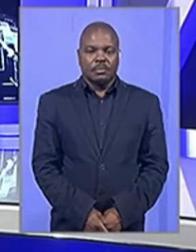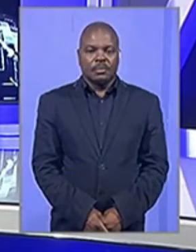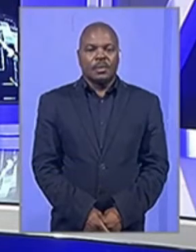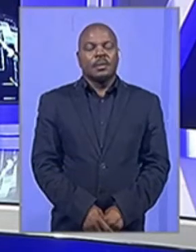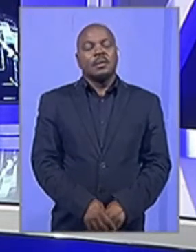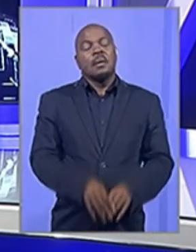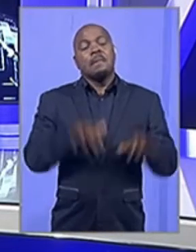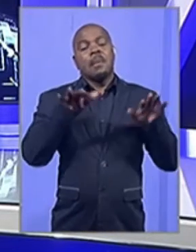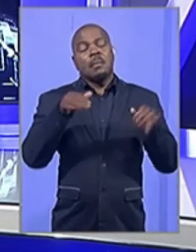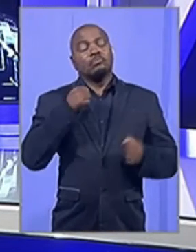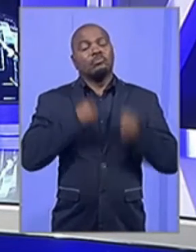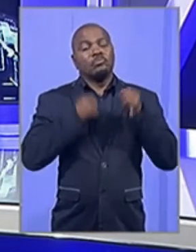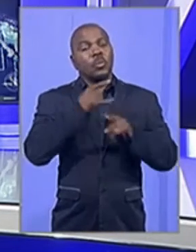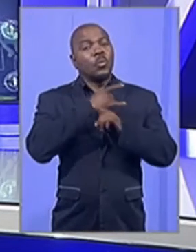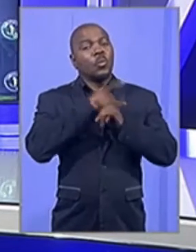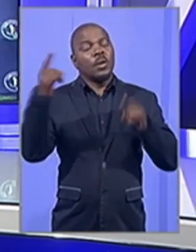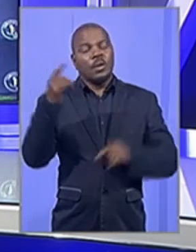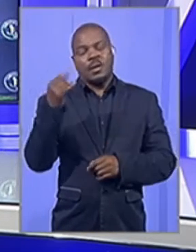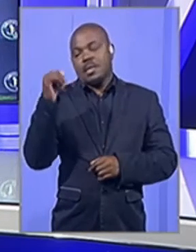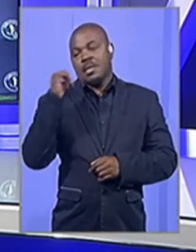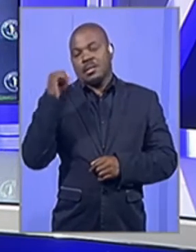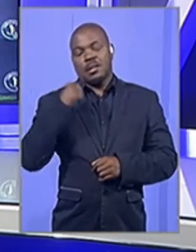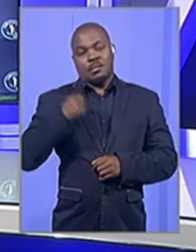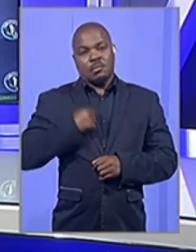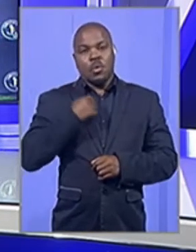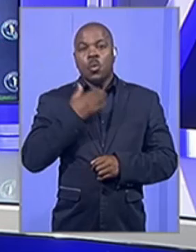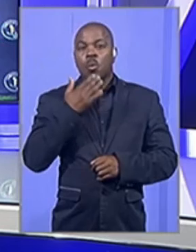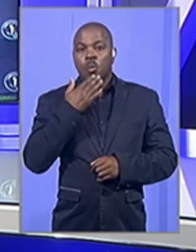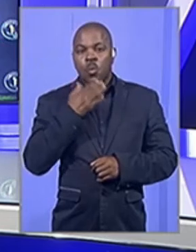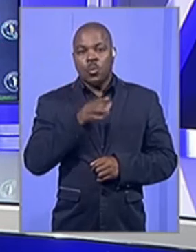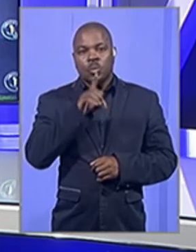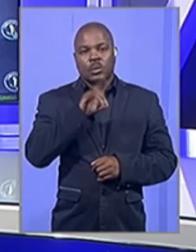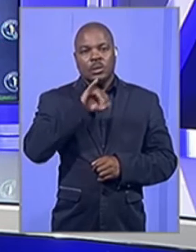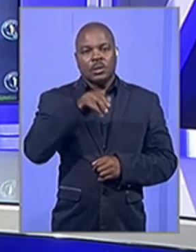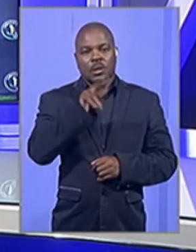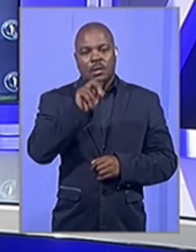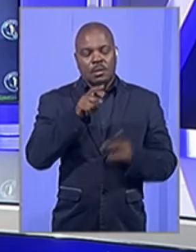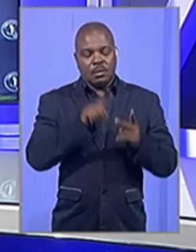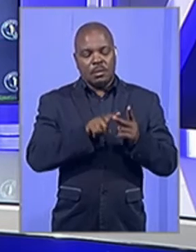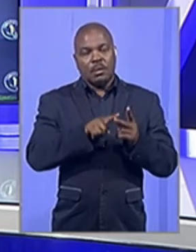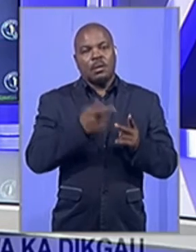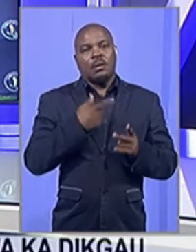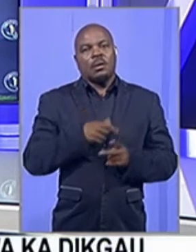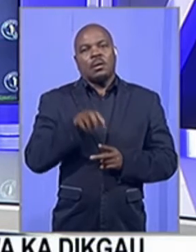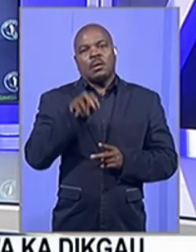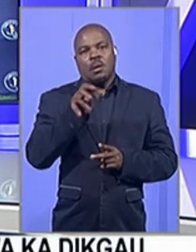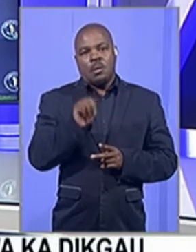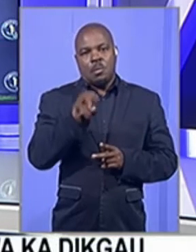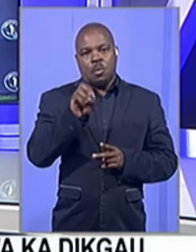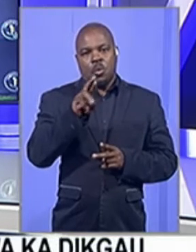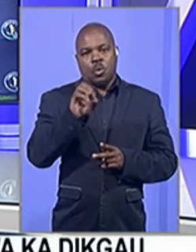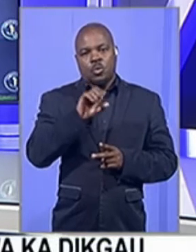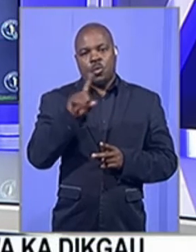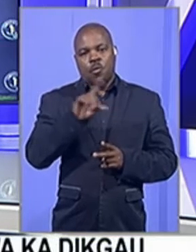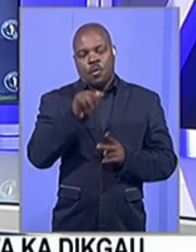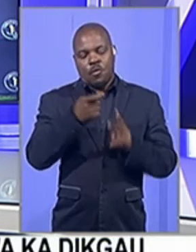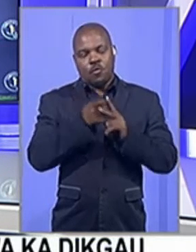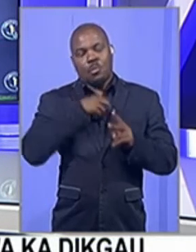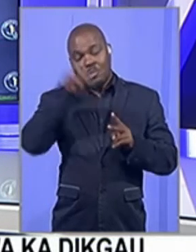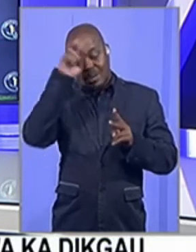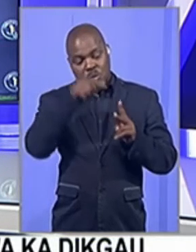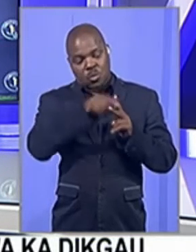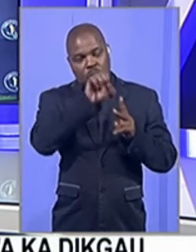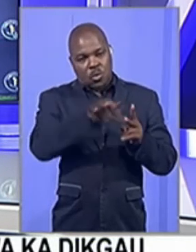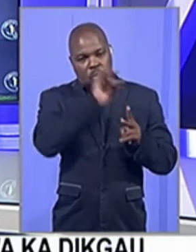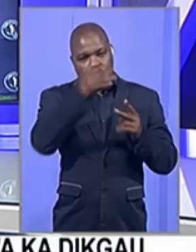Bahlodi ba lebelo la Comrades Marathon maobane Tete Dijana wa Afrika Borwa le Alexandra Morozova Russia. Ba fumane dikgau tsa bona tsa gauta